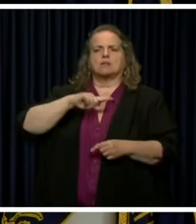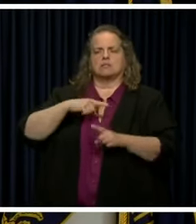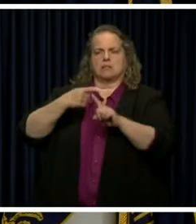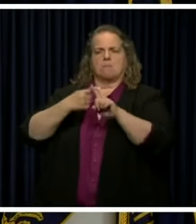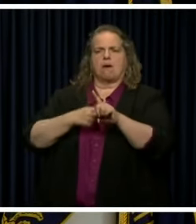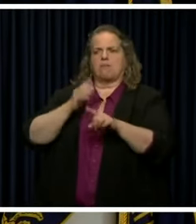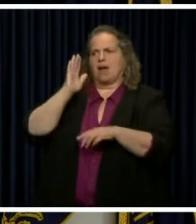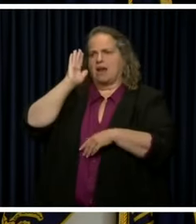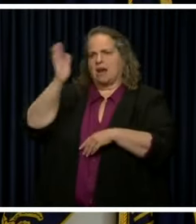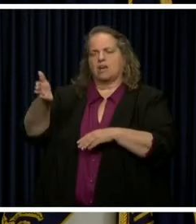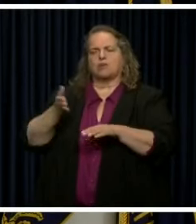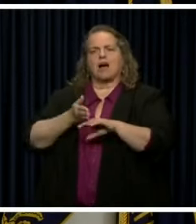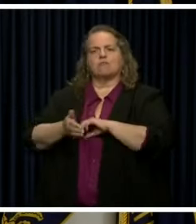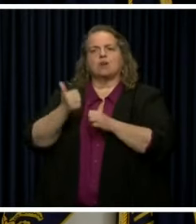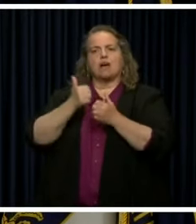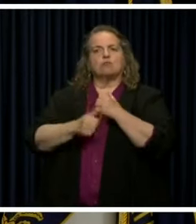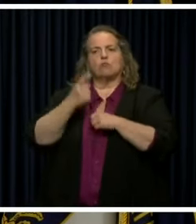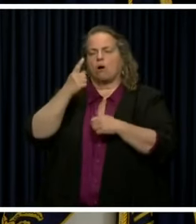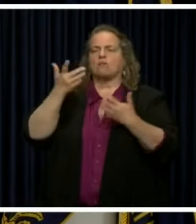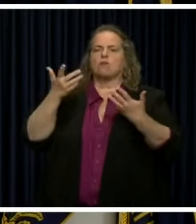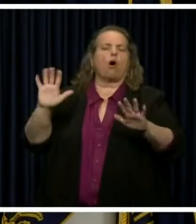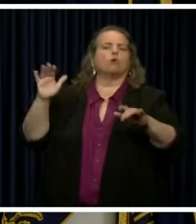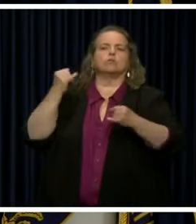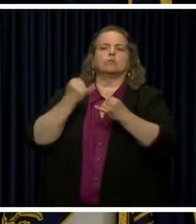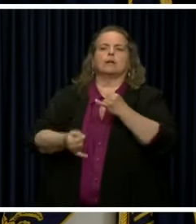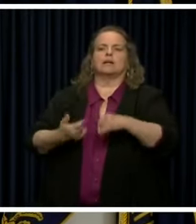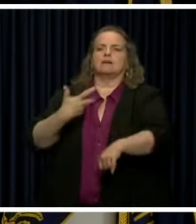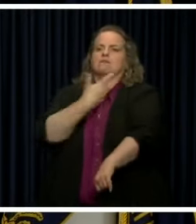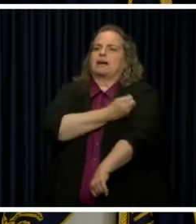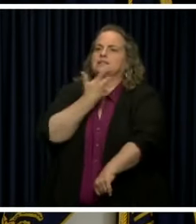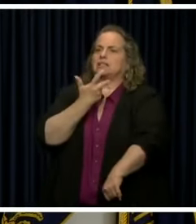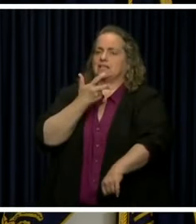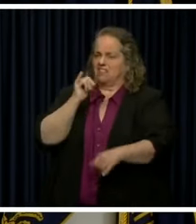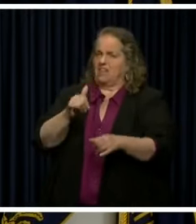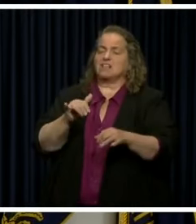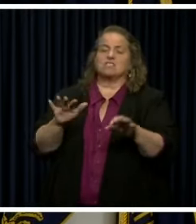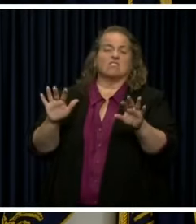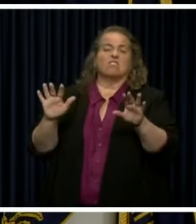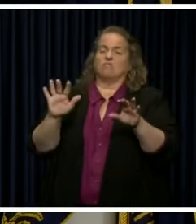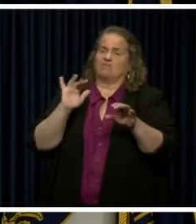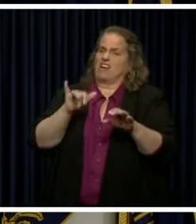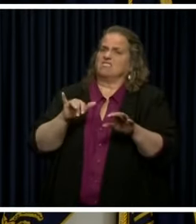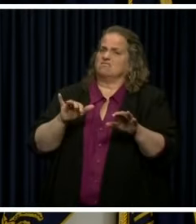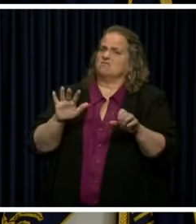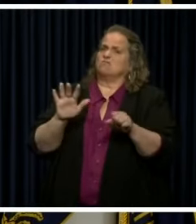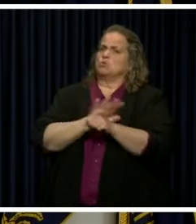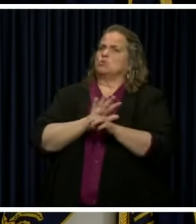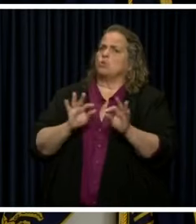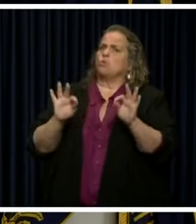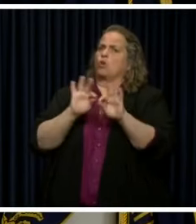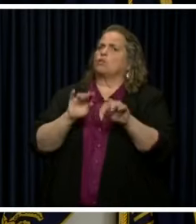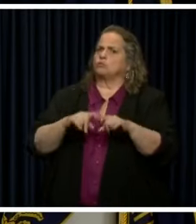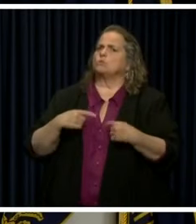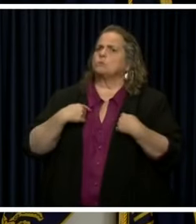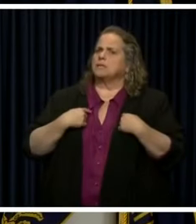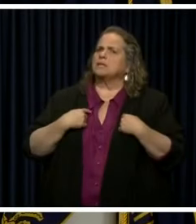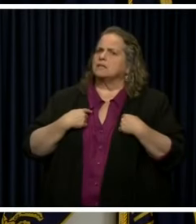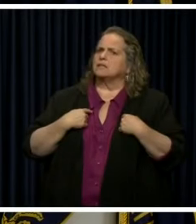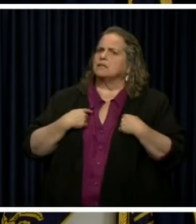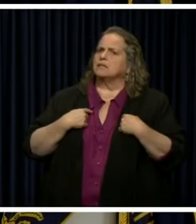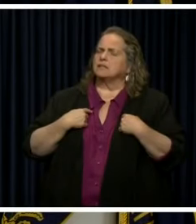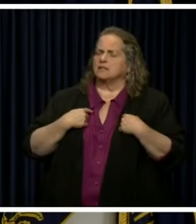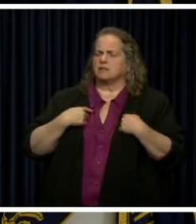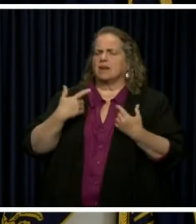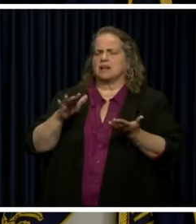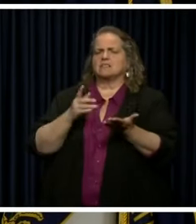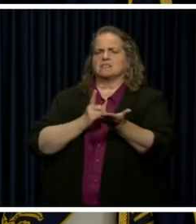ultimately been vaccinated, and that's fully worth it to me. All right, let's go over our